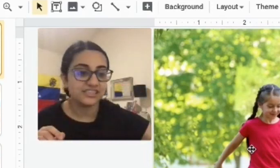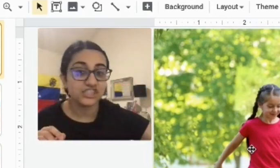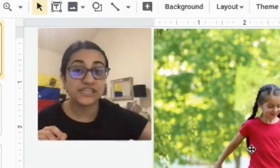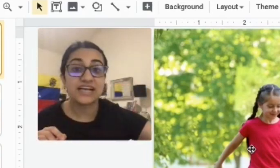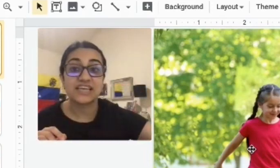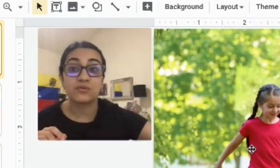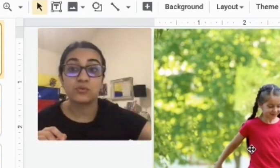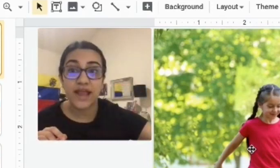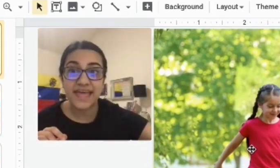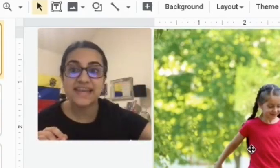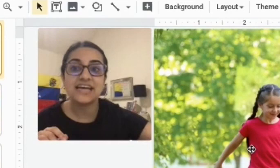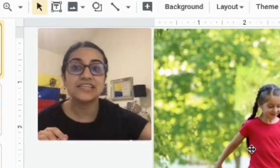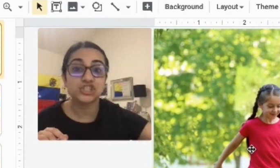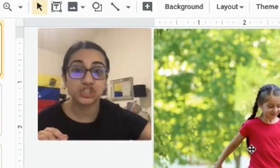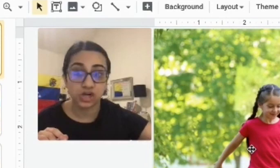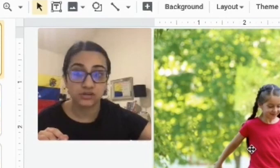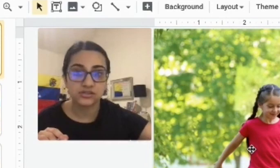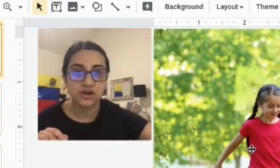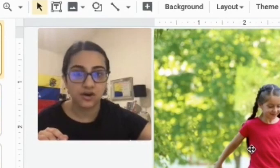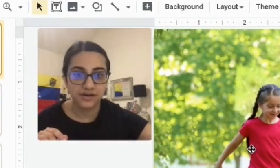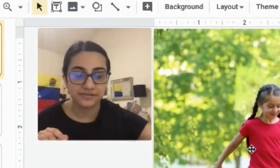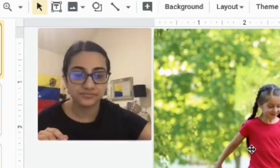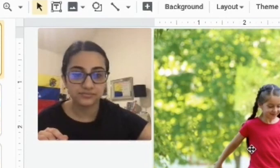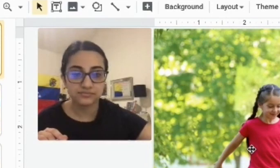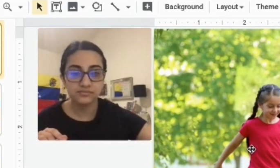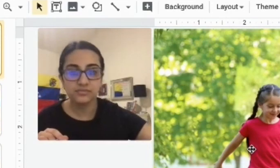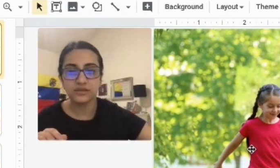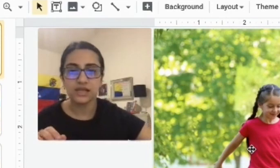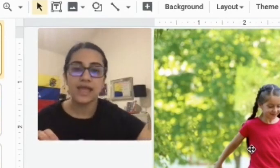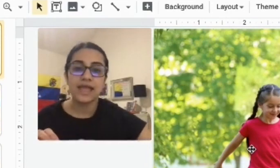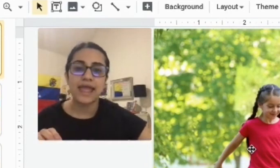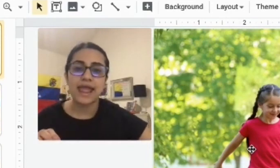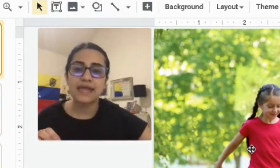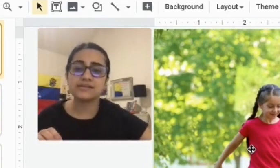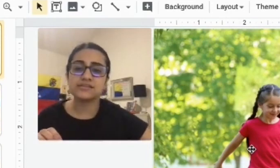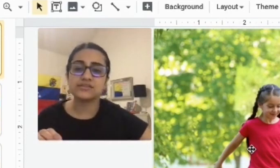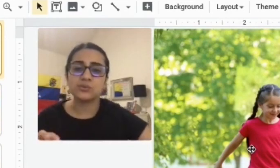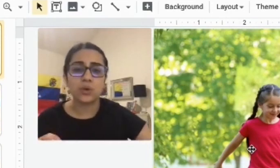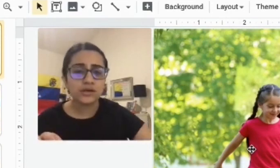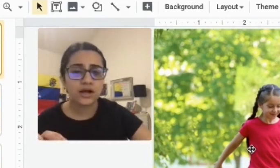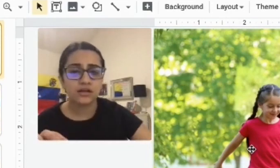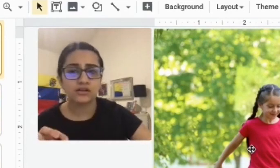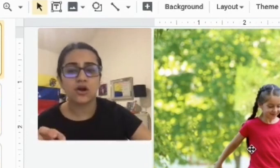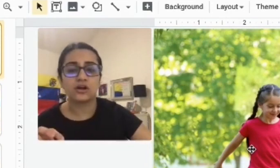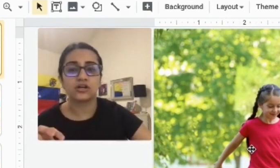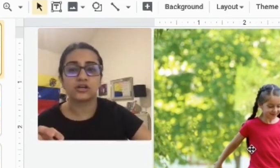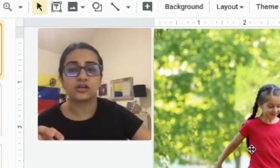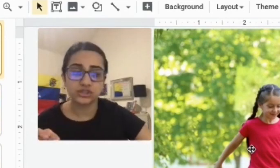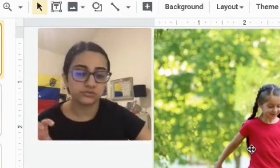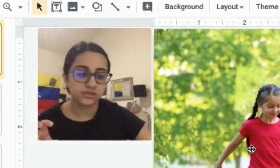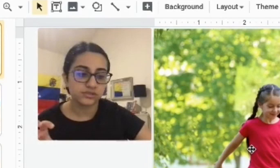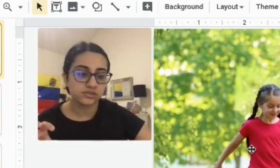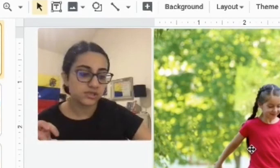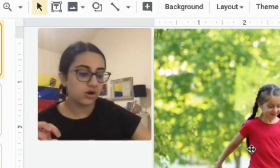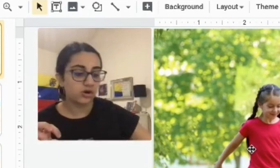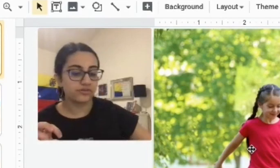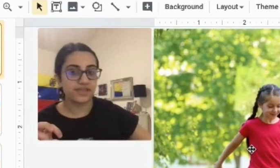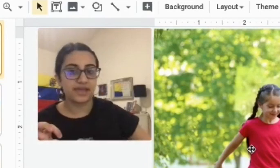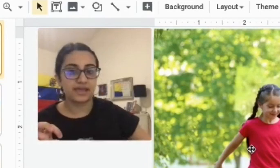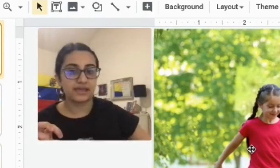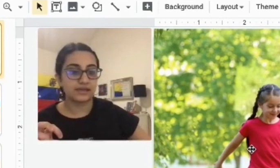red. She has a red shirt on. And what color are her shoes?